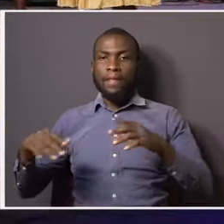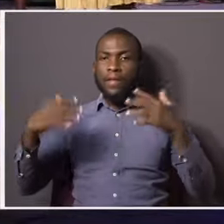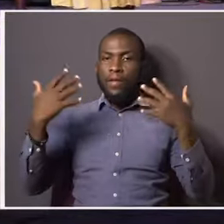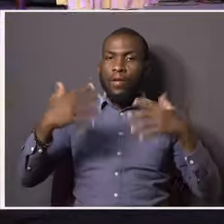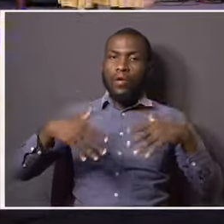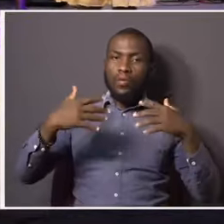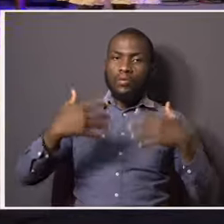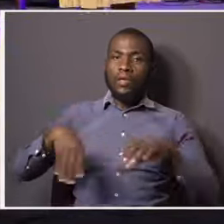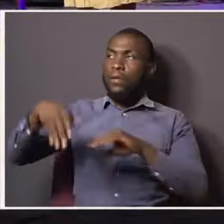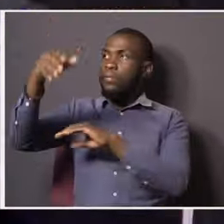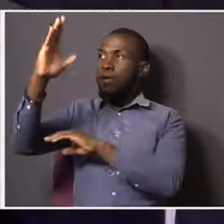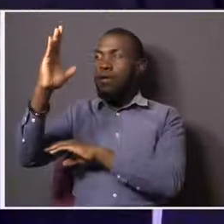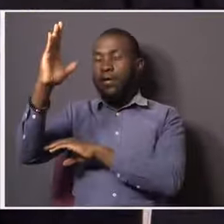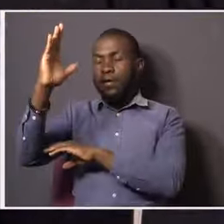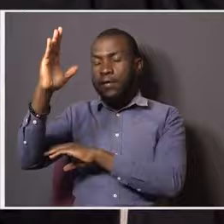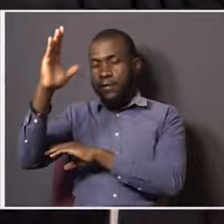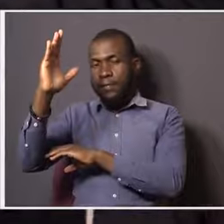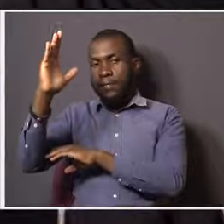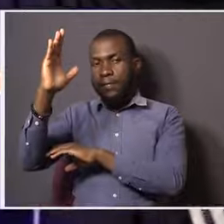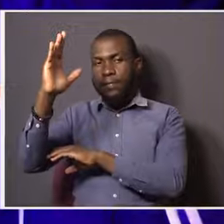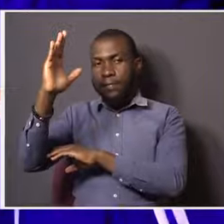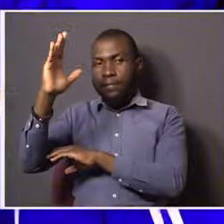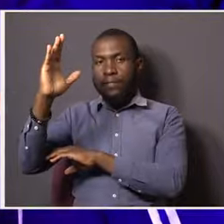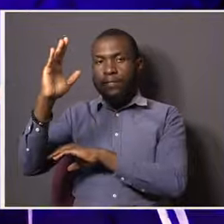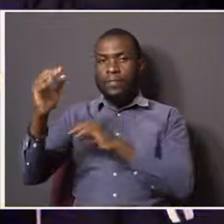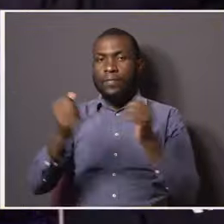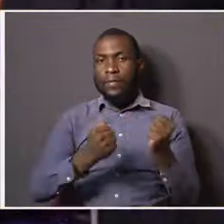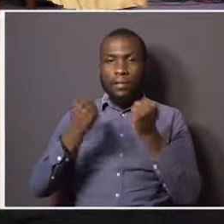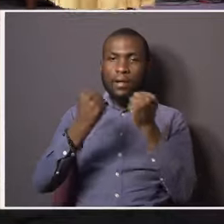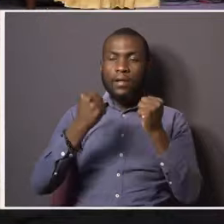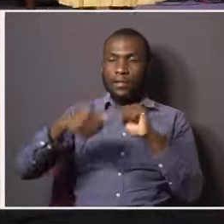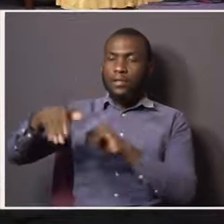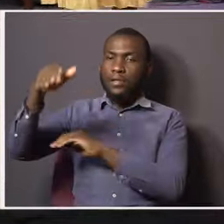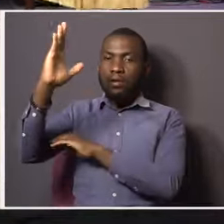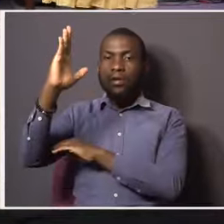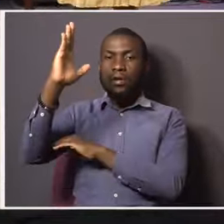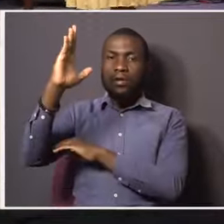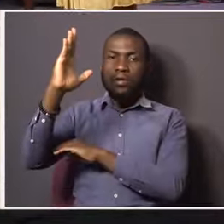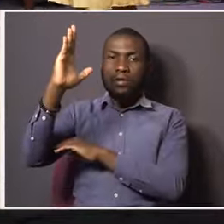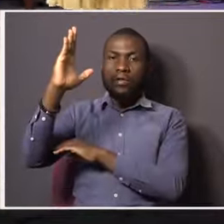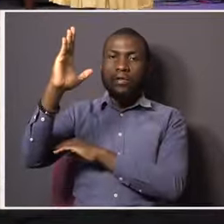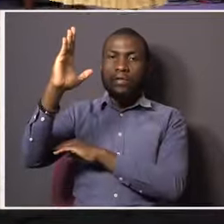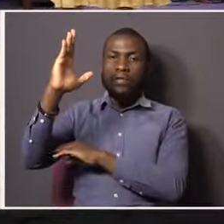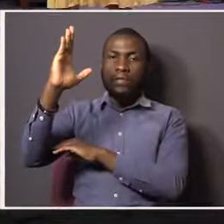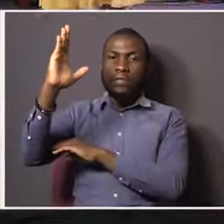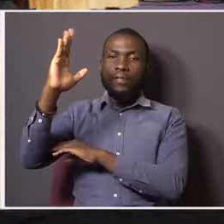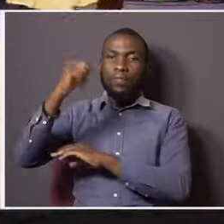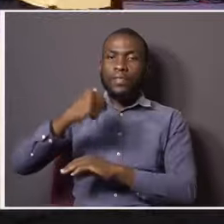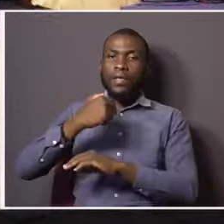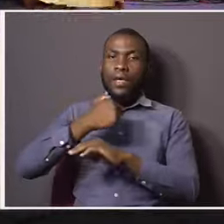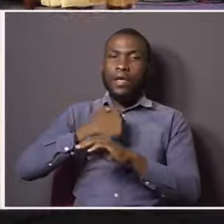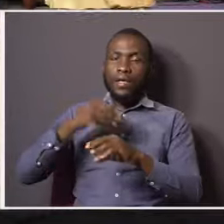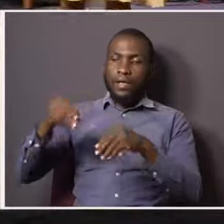Awesome God, awesome God, mighty God, mighty God, I give